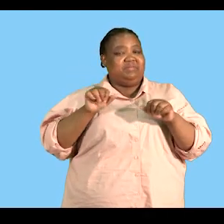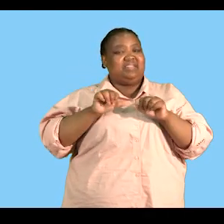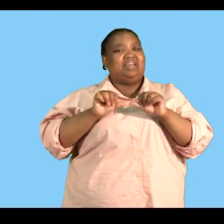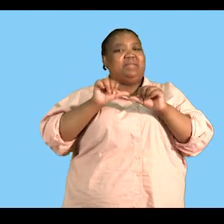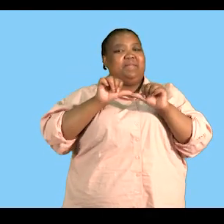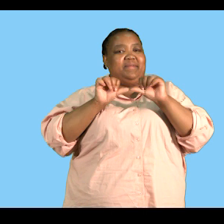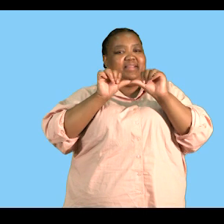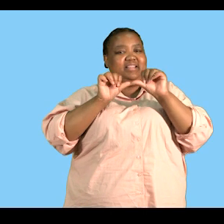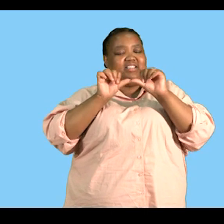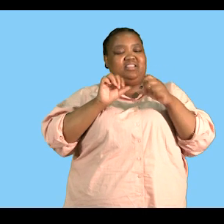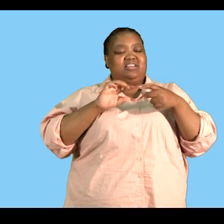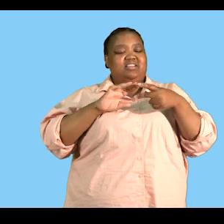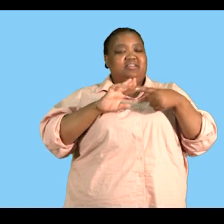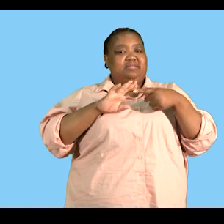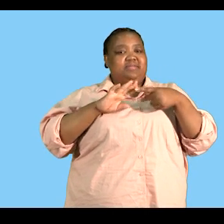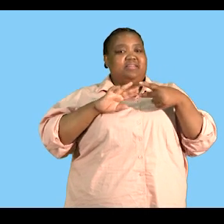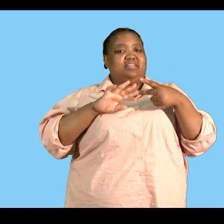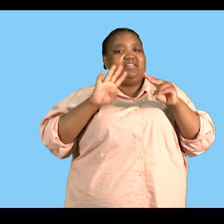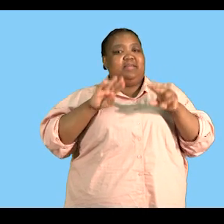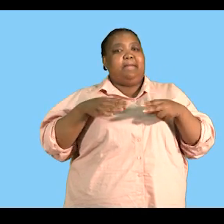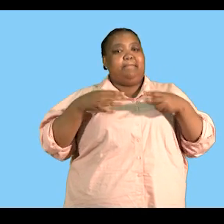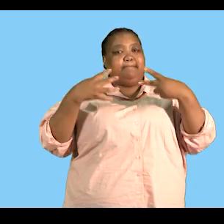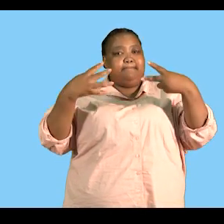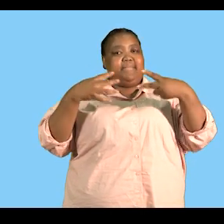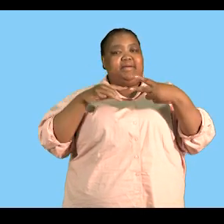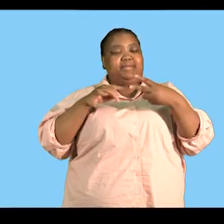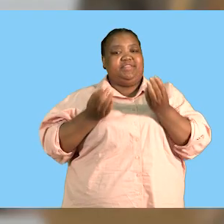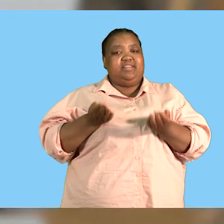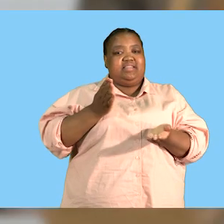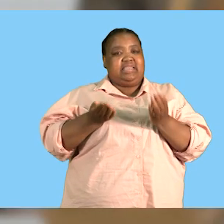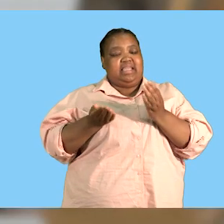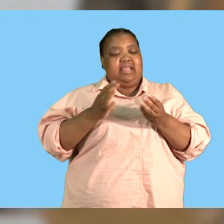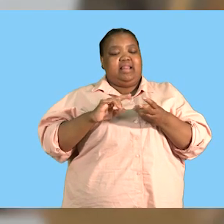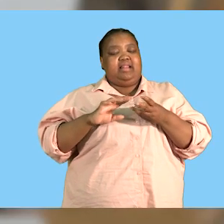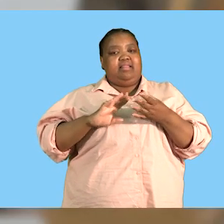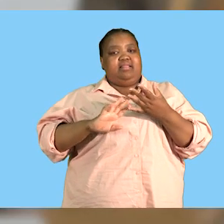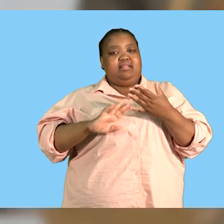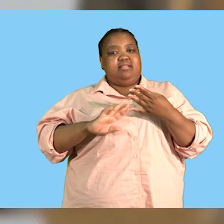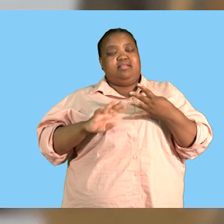both measurements, maps and scale, and probability.